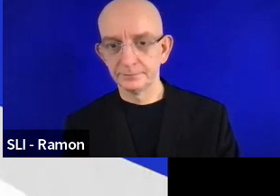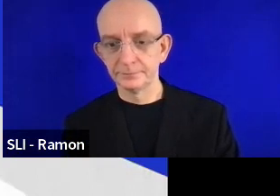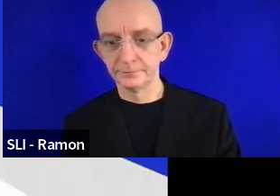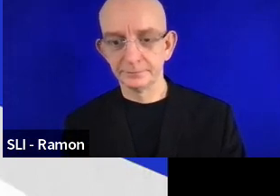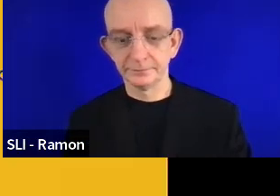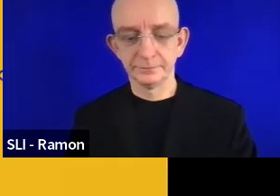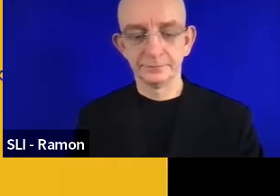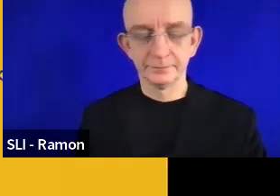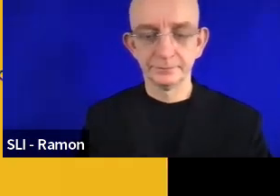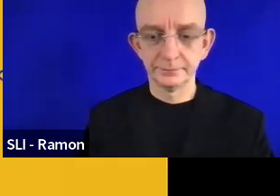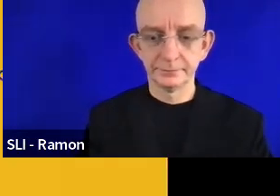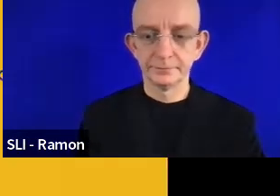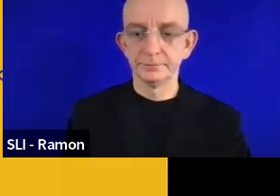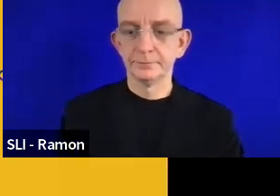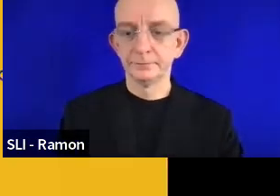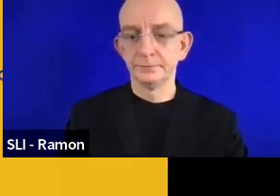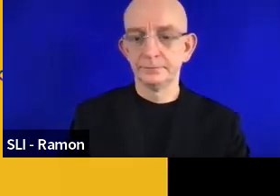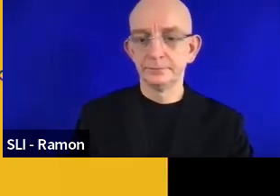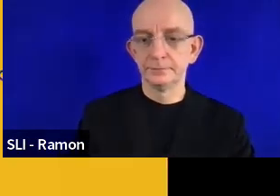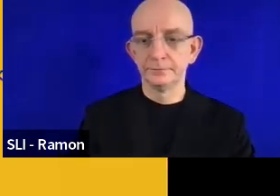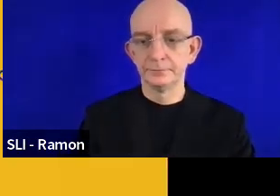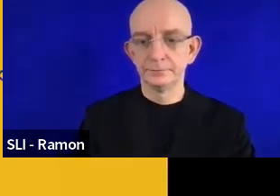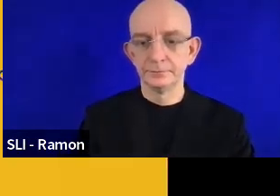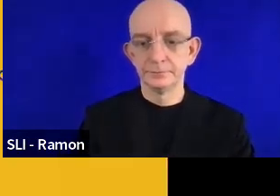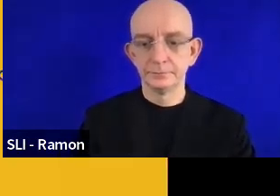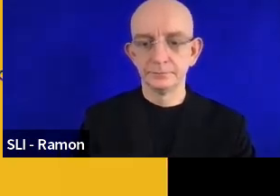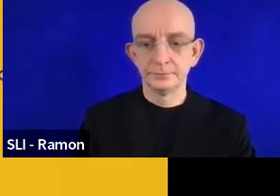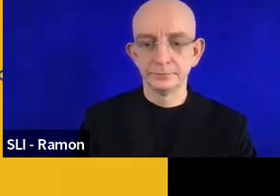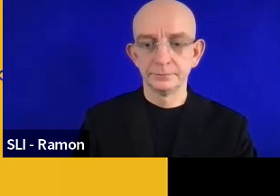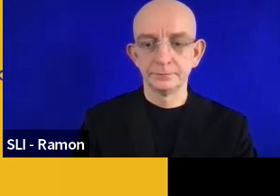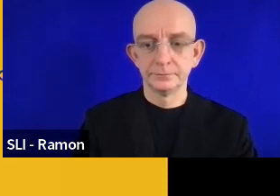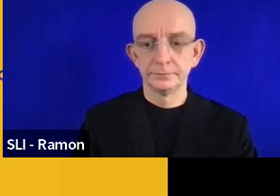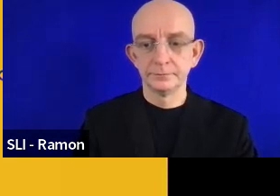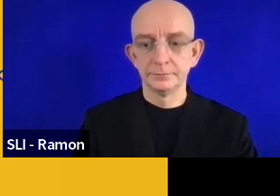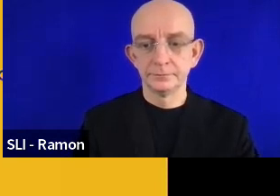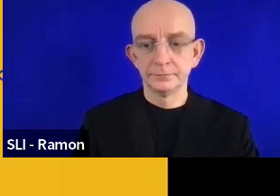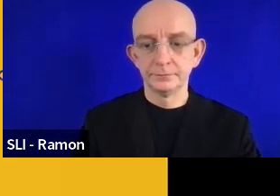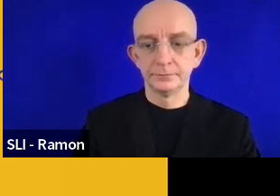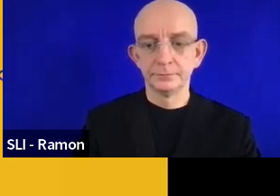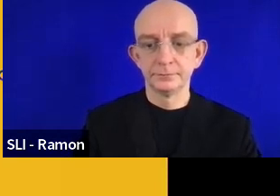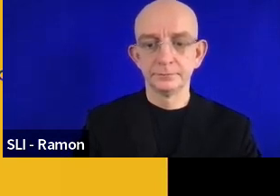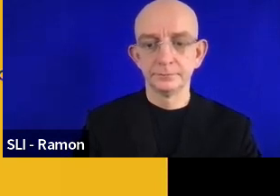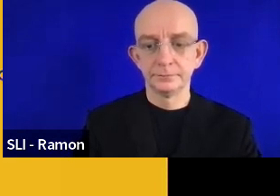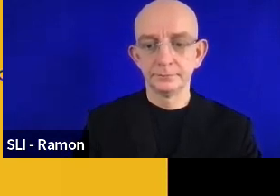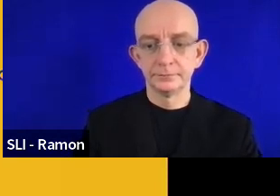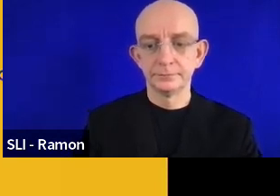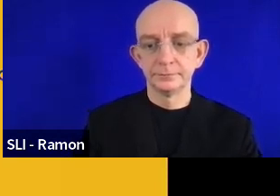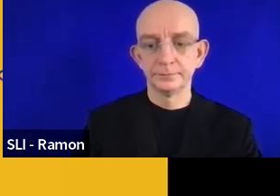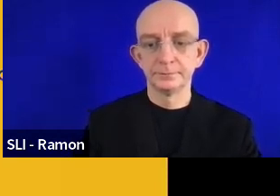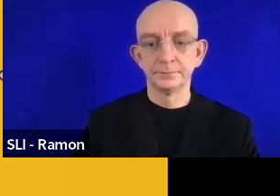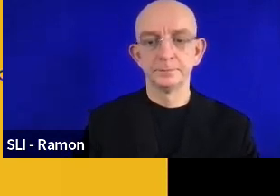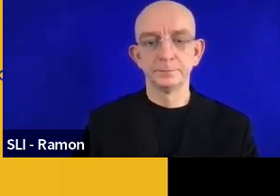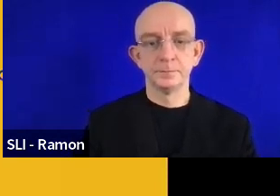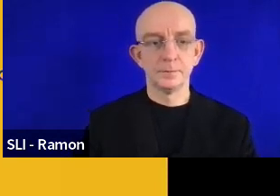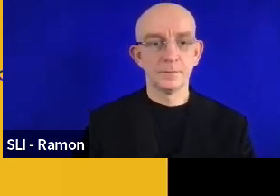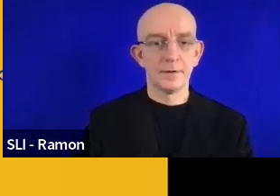systems have to identify and assess the support needs of persons with disabilities. Disability